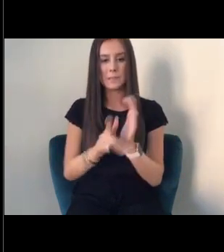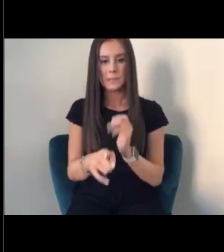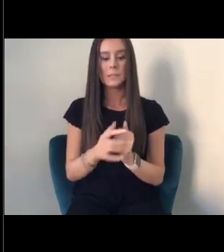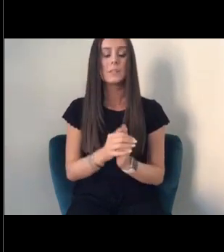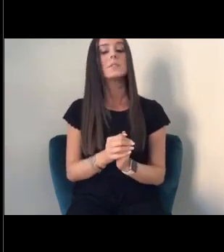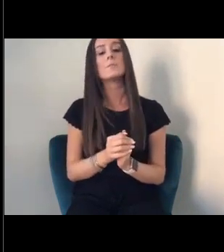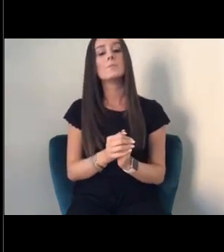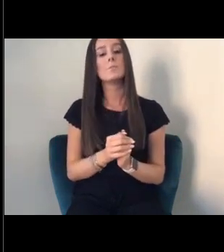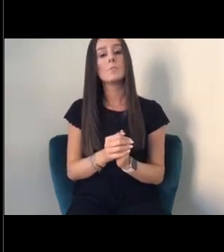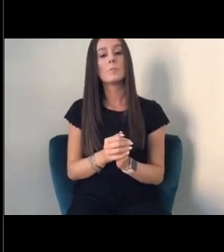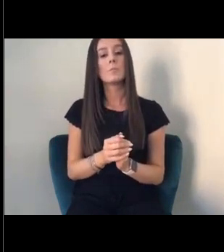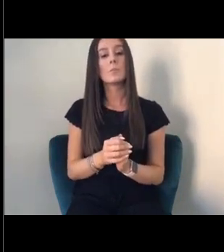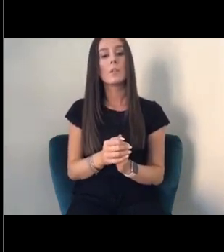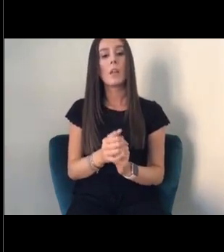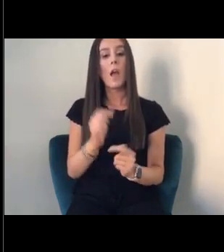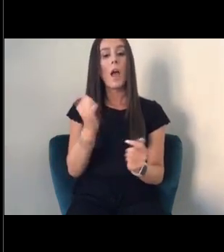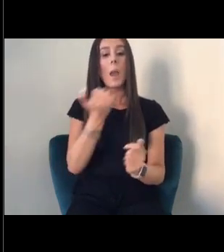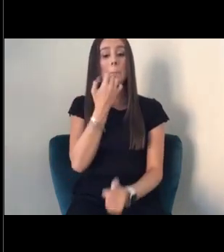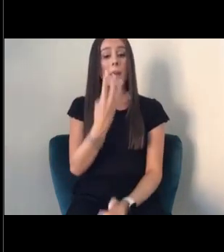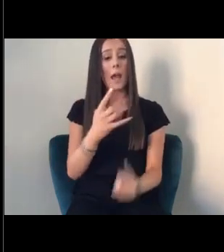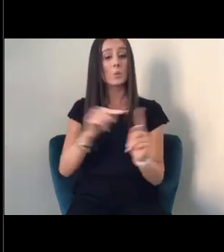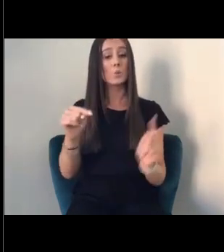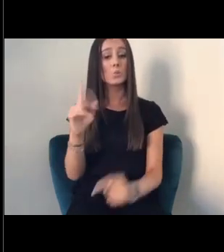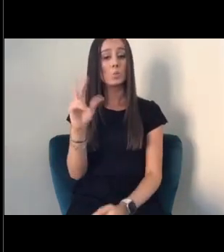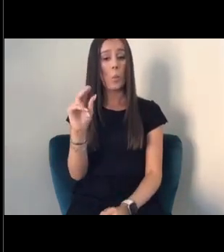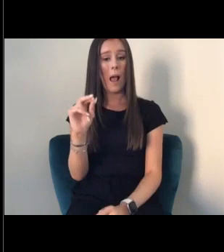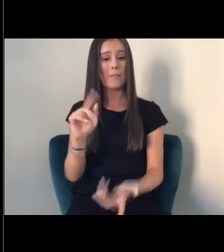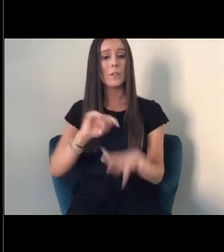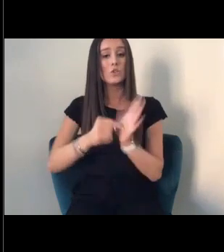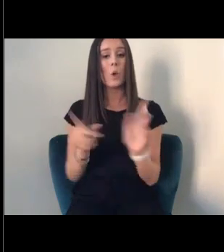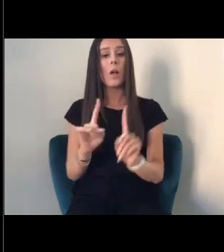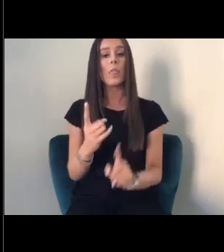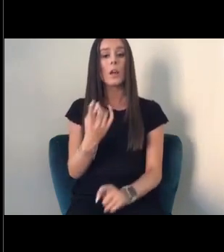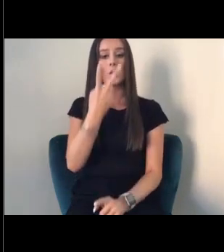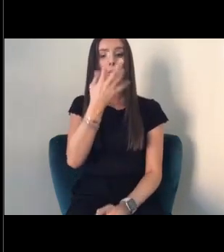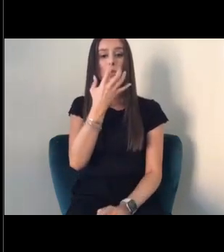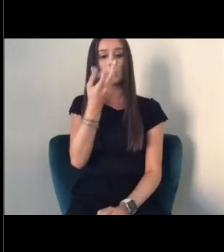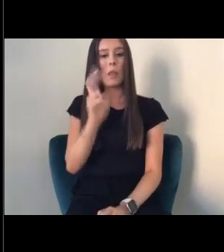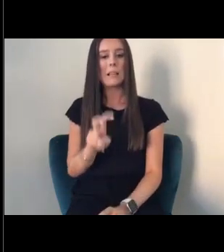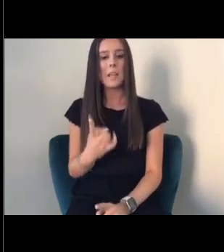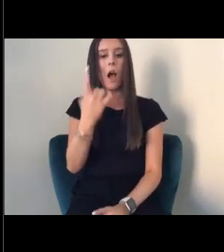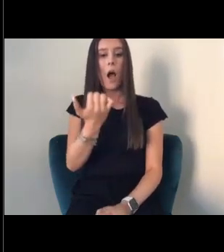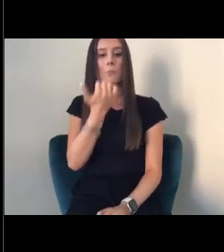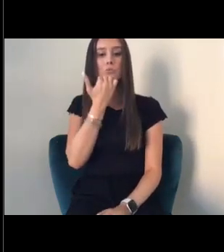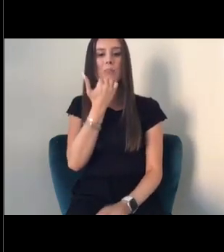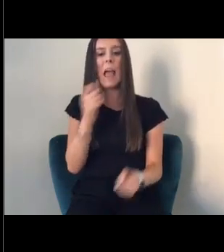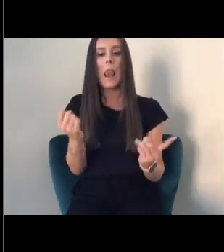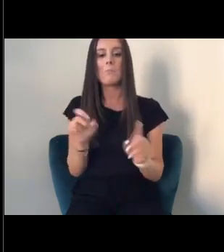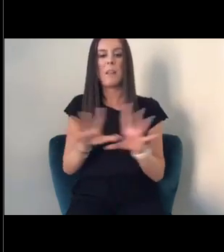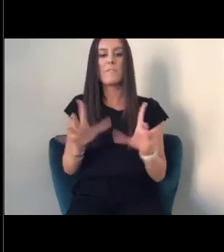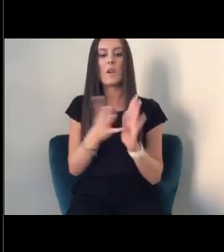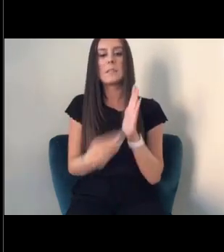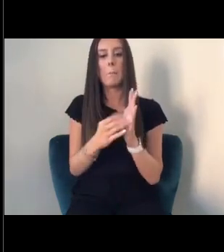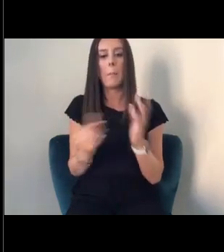Points 9 through to 12 help to show the utility upgrade works for existing overhead power lines.